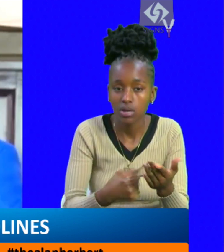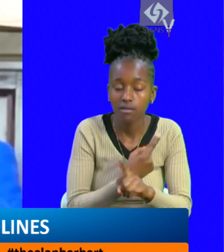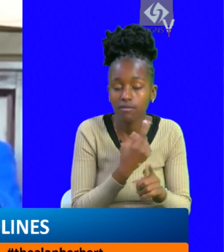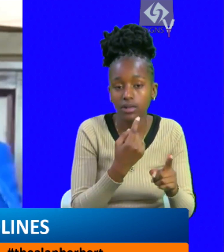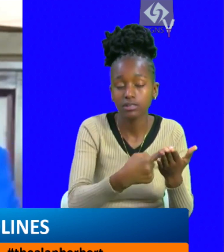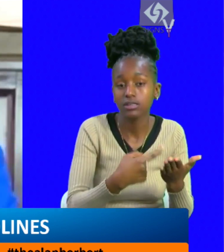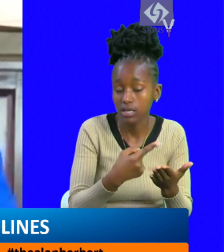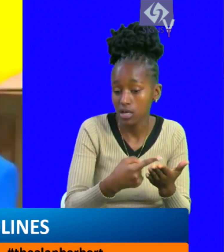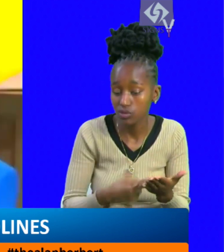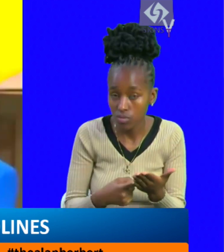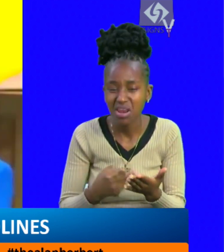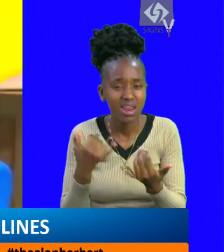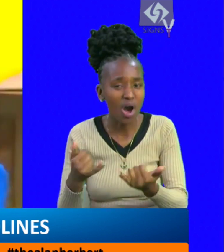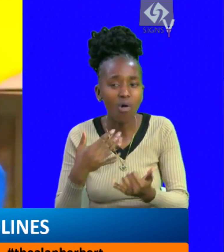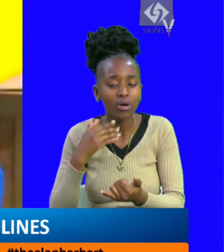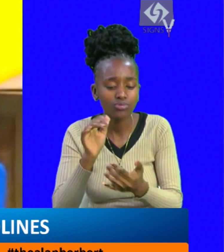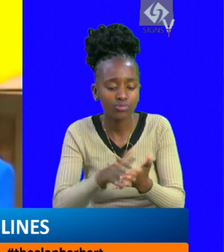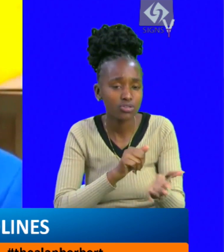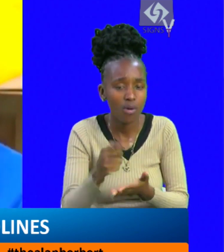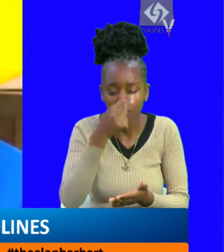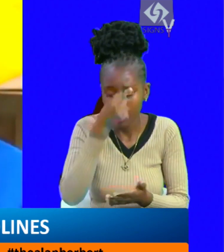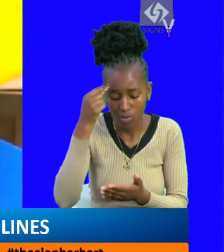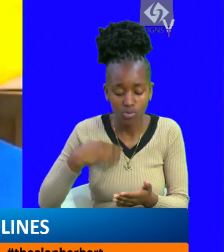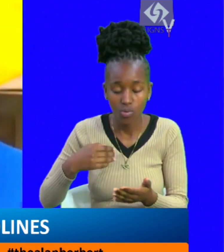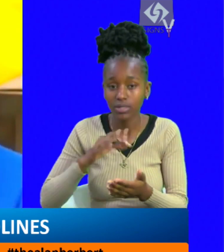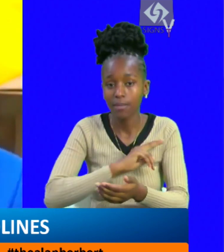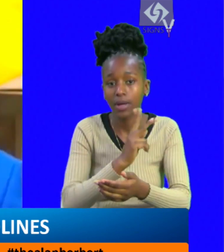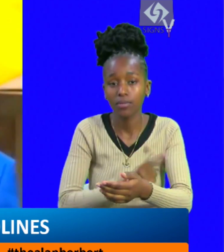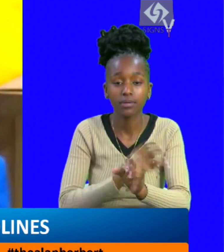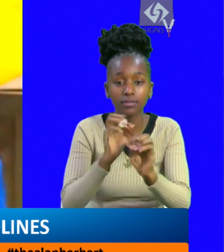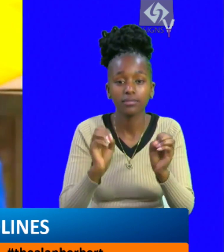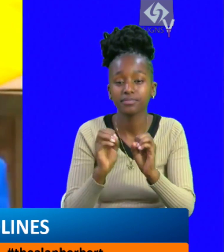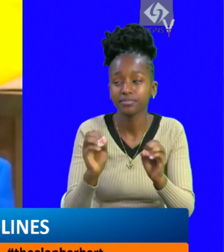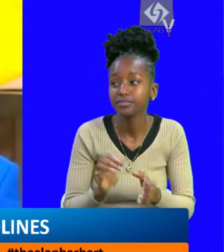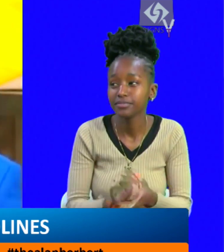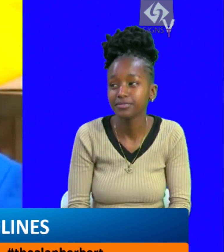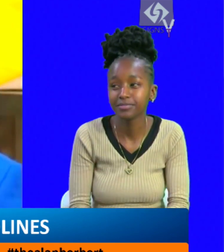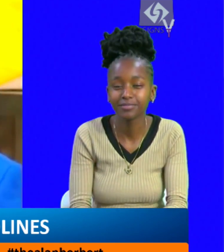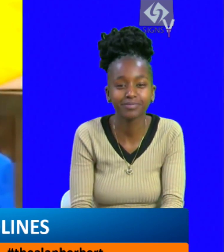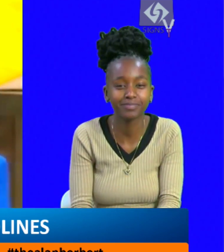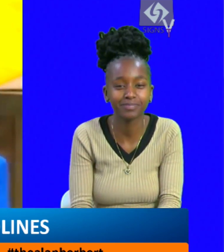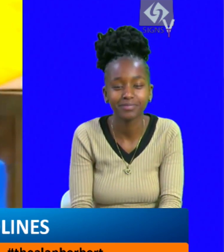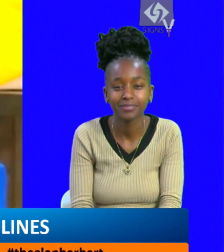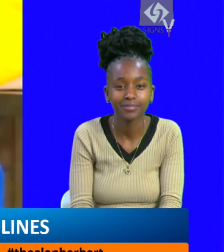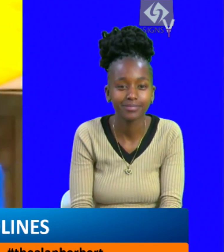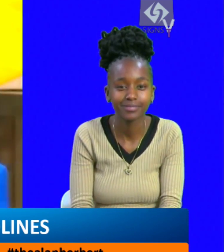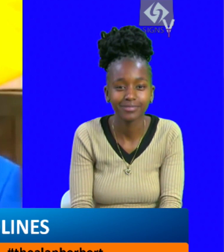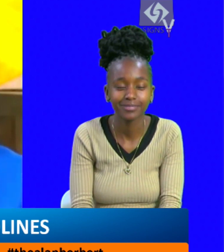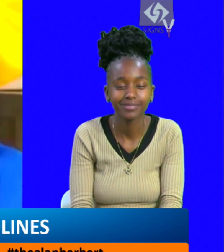tumeshikana mkono kwa mambo ya maendeleo. Mambo ya kuondoa uongozi halali